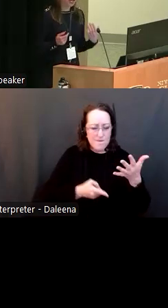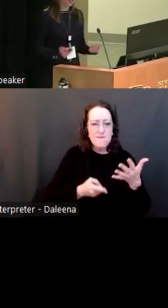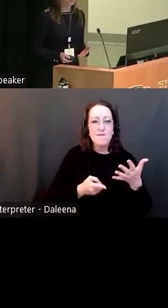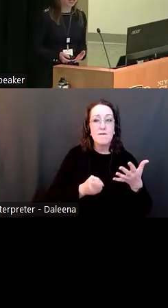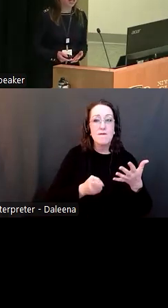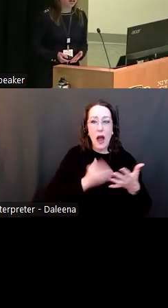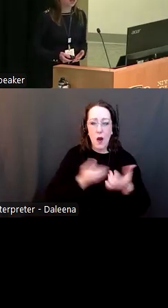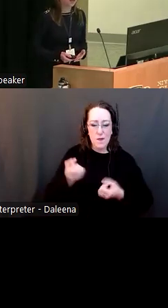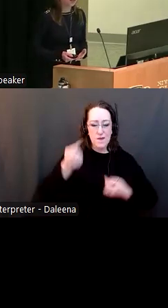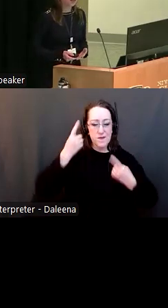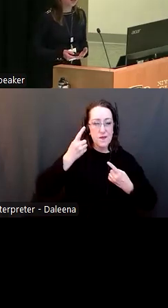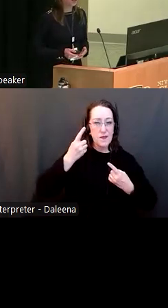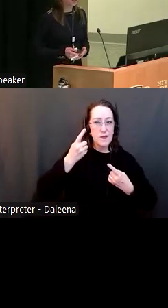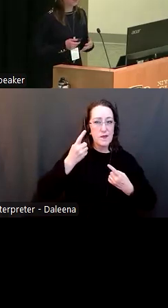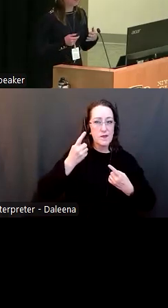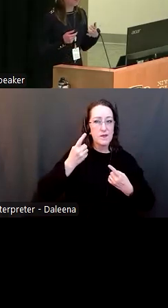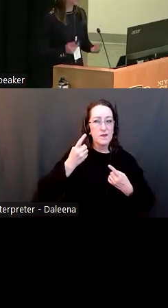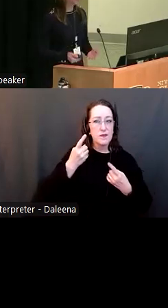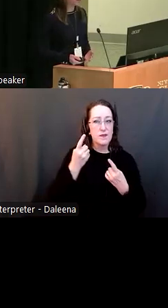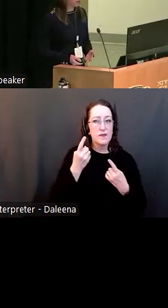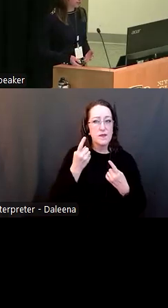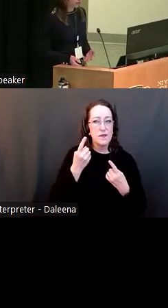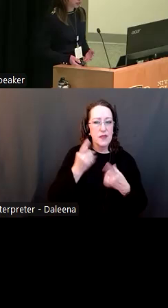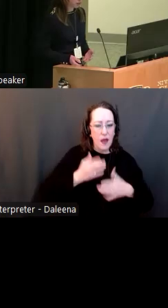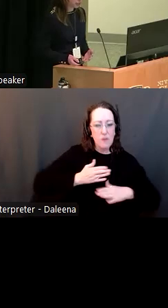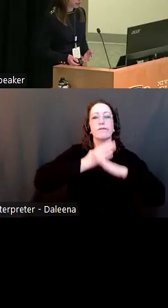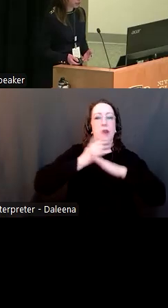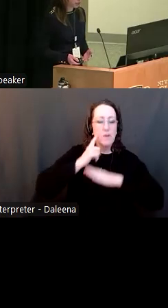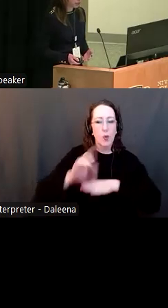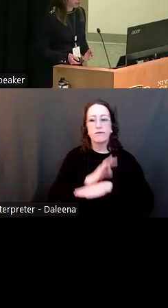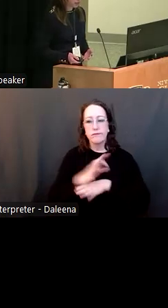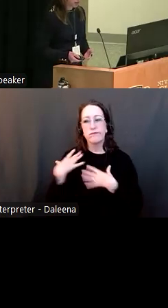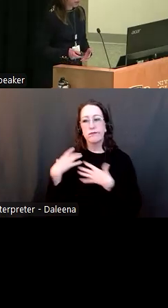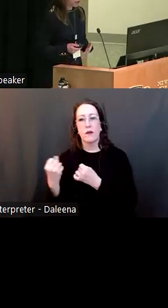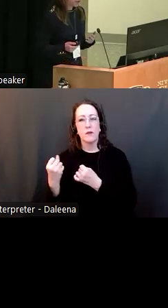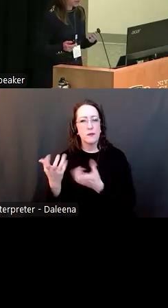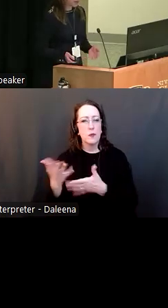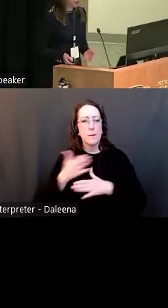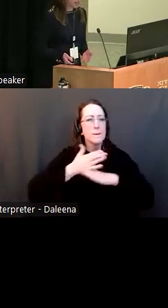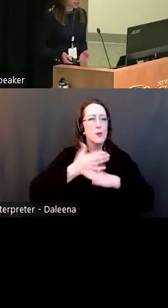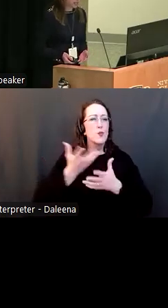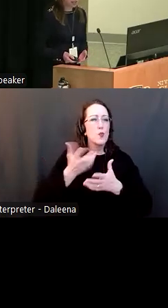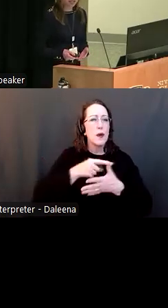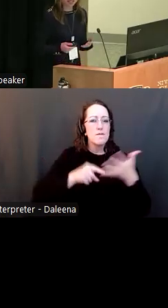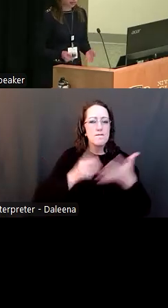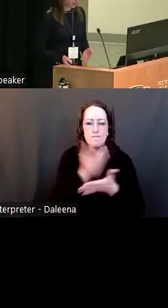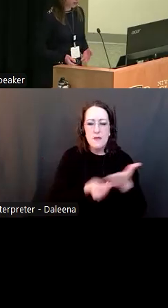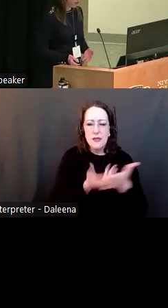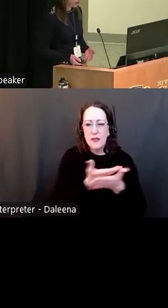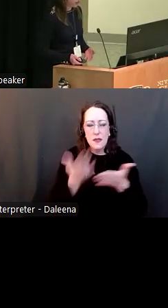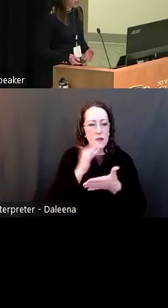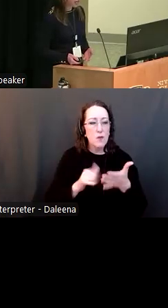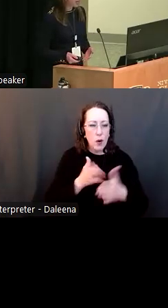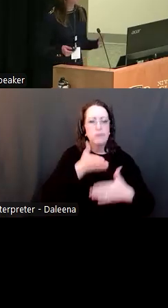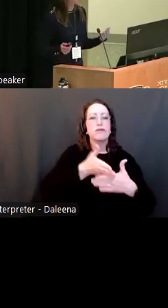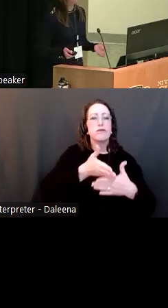our understanding of the barriers to functional recovery. What are the missing pieces in our intervention